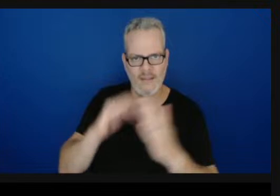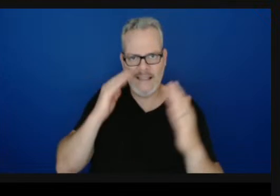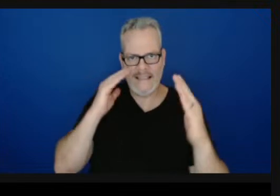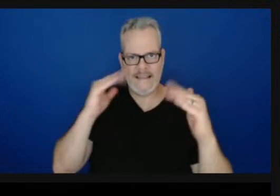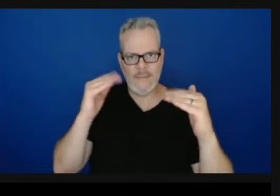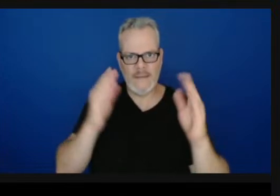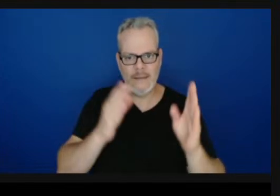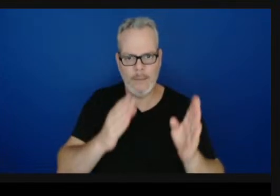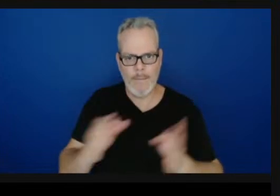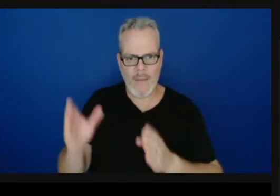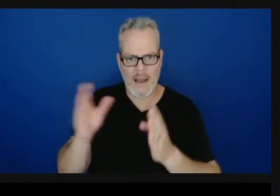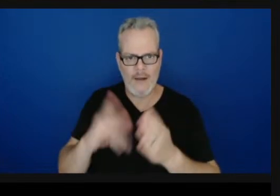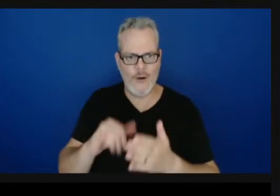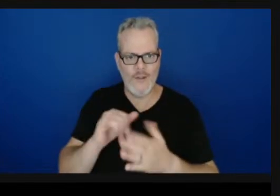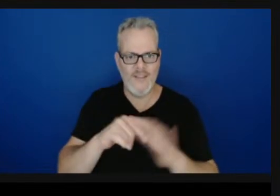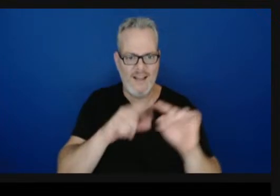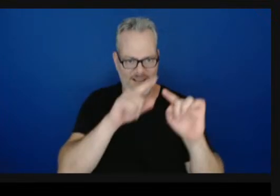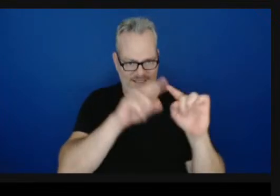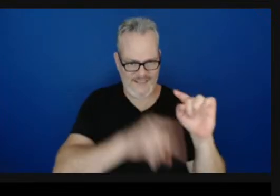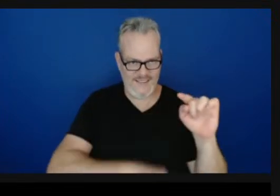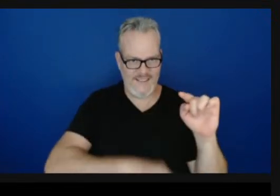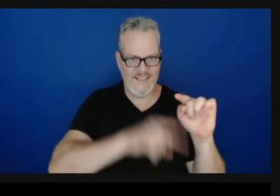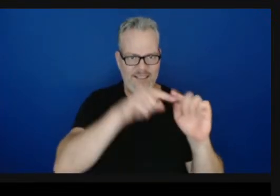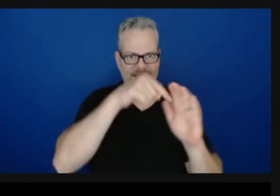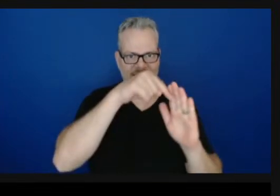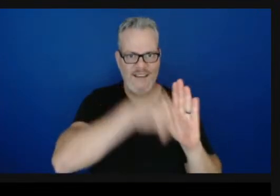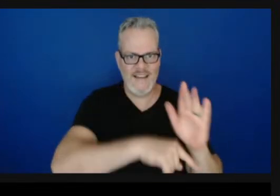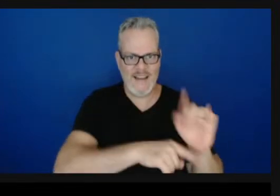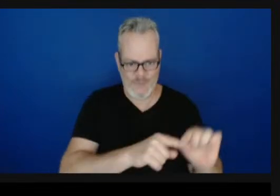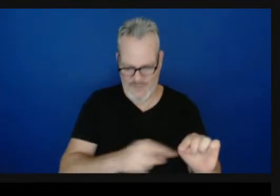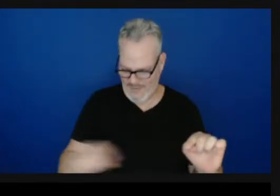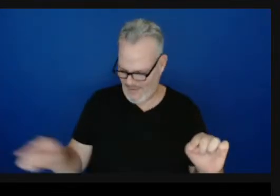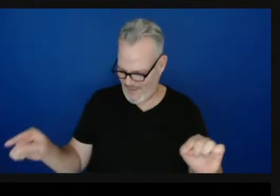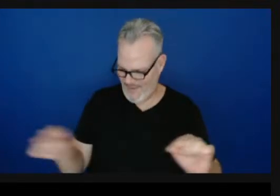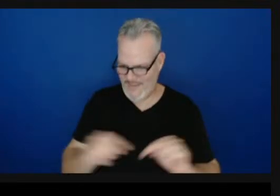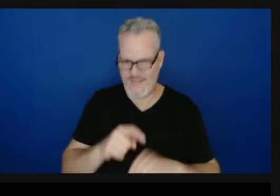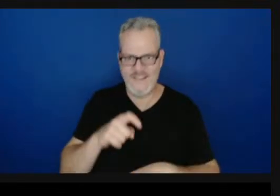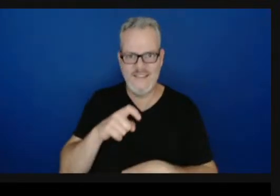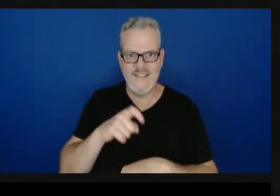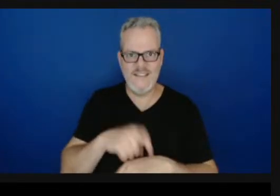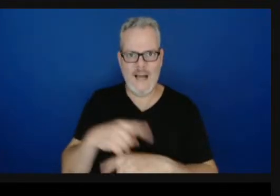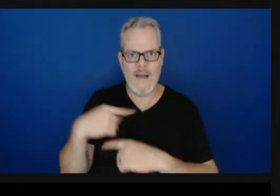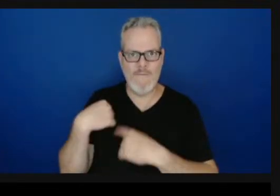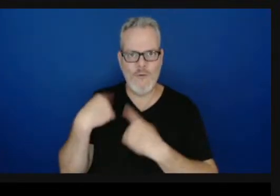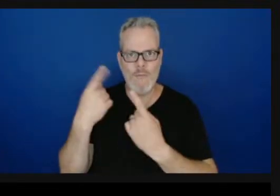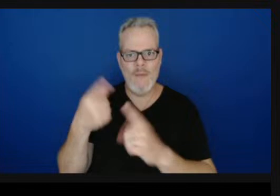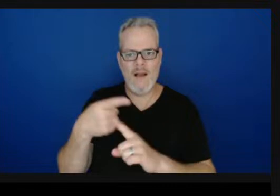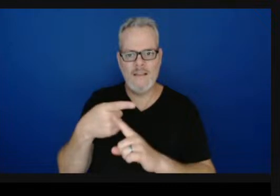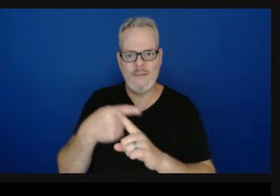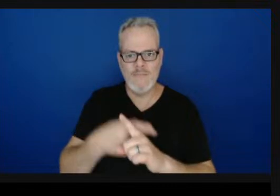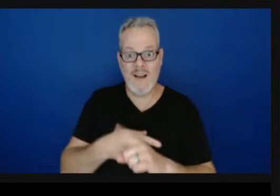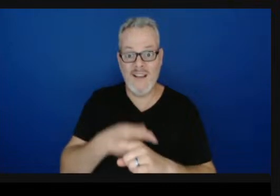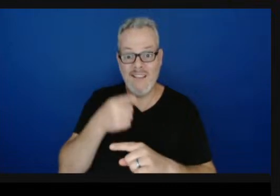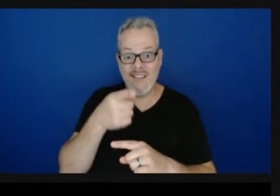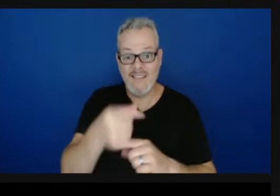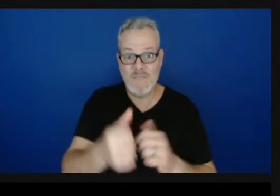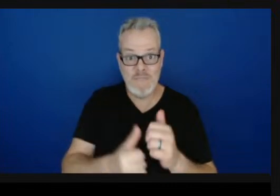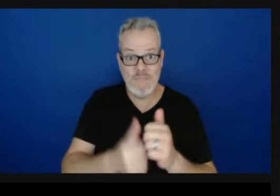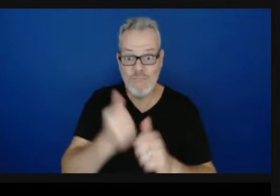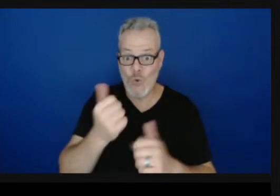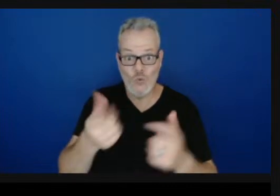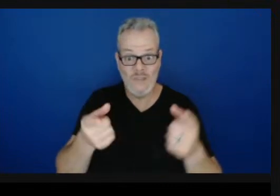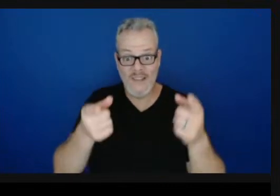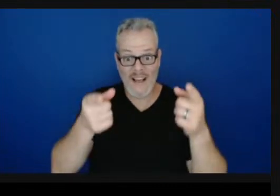Here's depth over time for the last month, so our most recent deep earthquake, and this is the most exotic stuff happening. It's